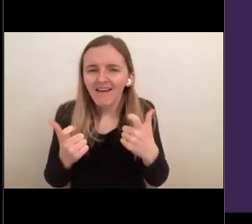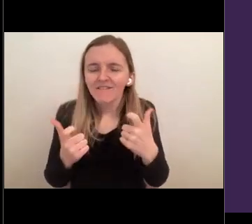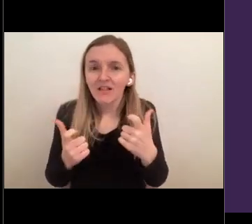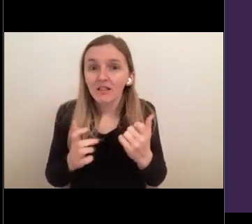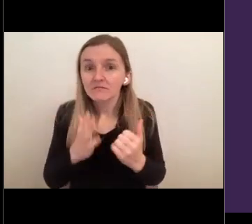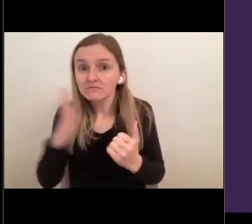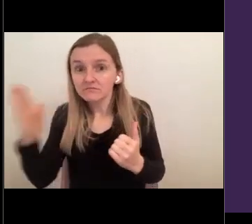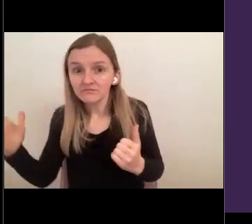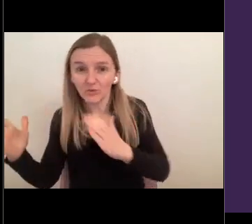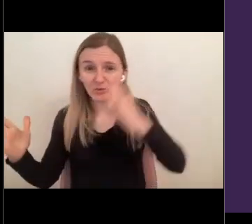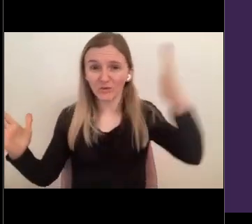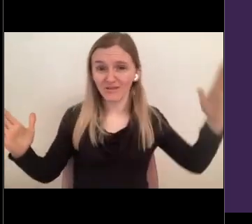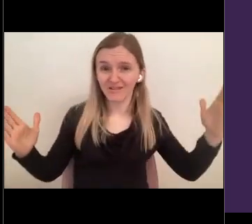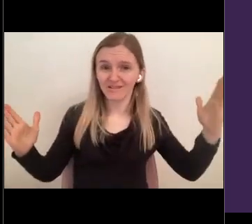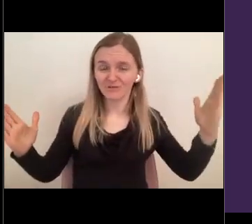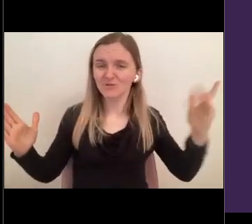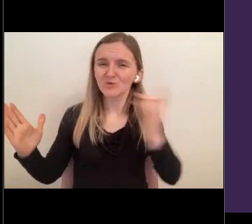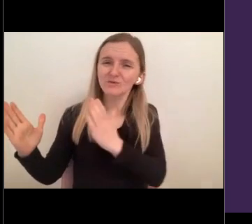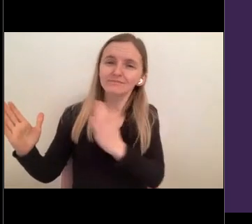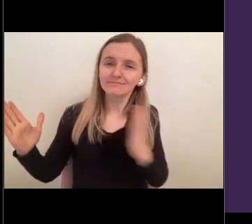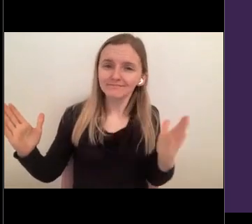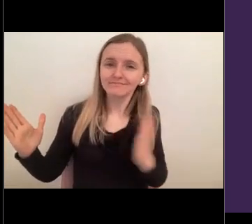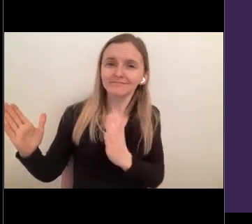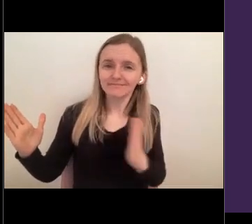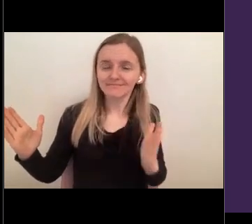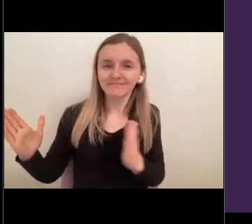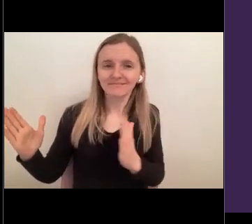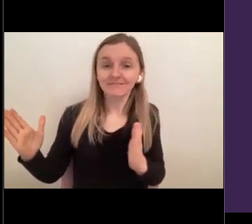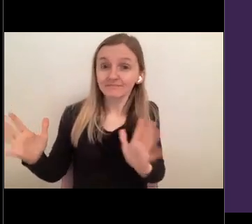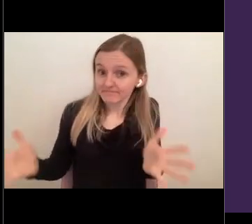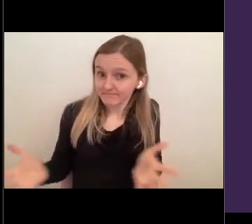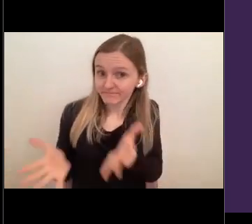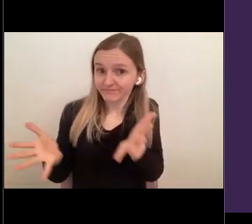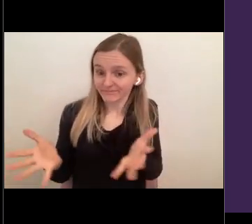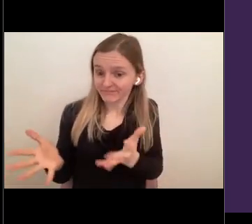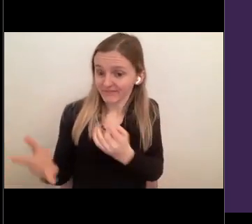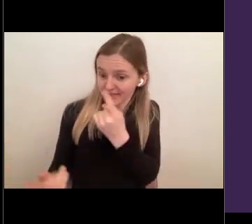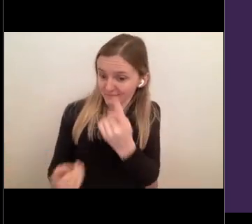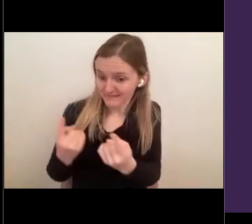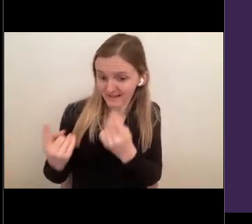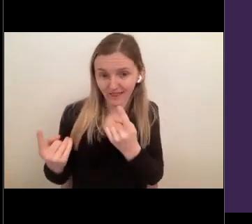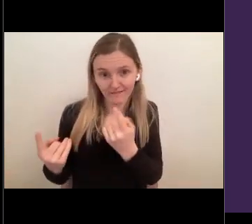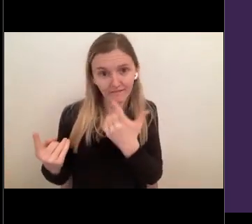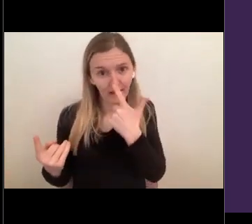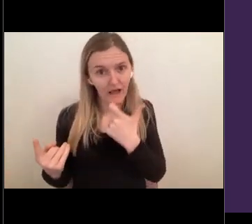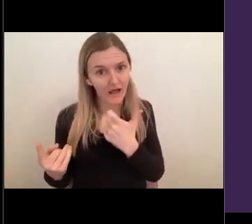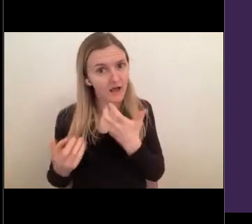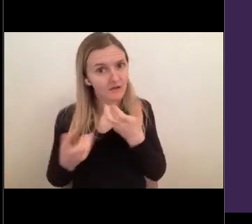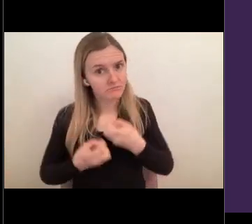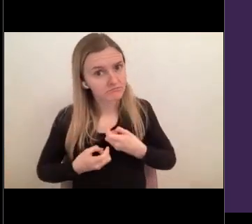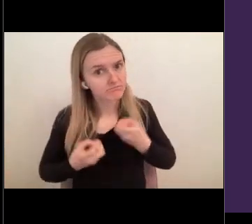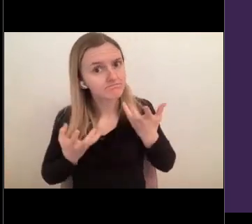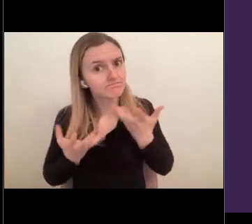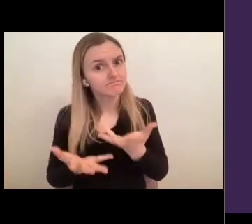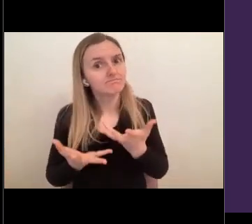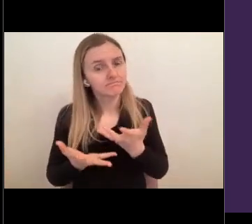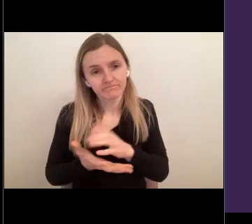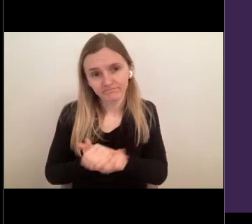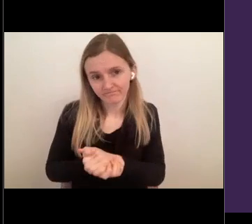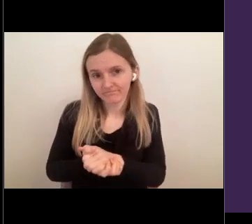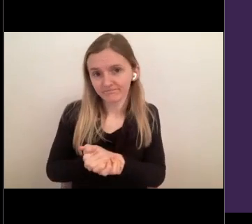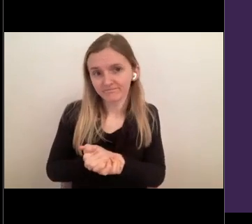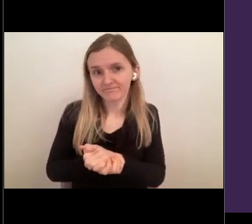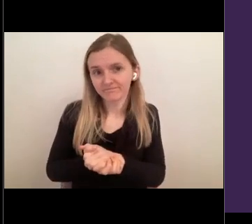that we're not talking for people, that we're allowing people to talk their truths, to have their voice, to